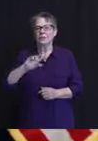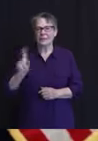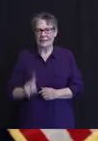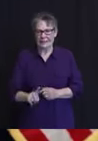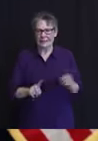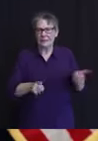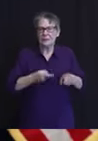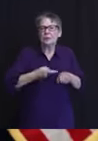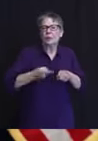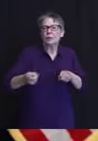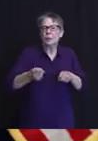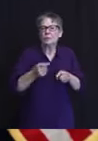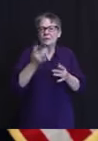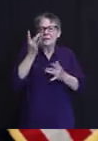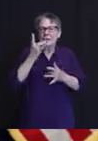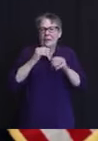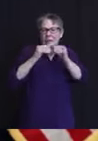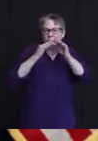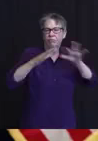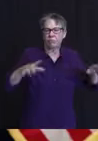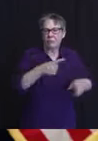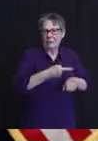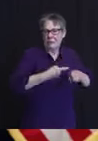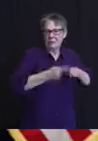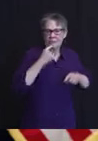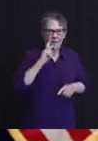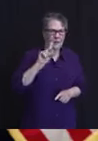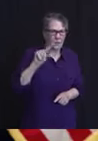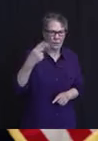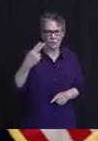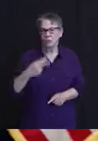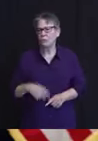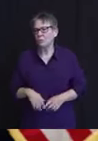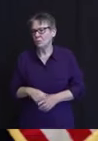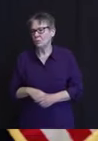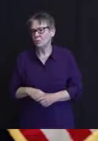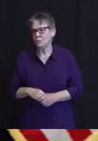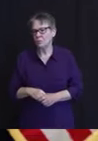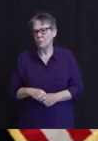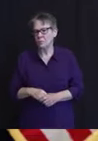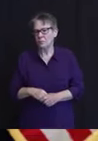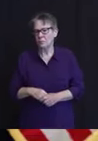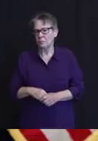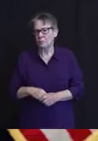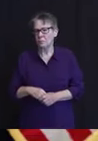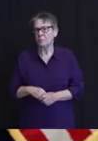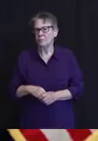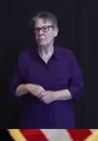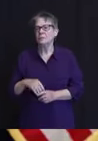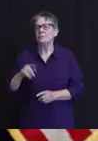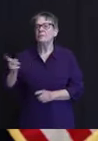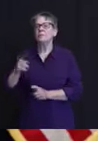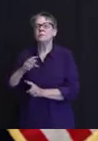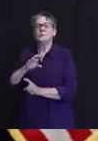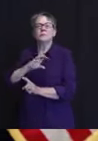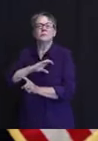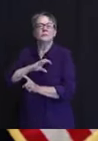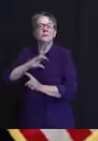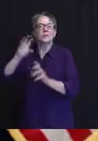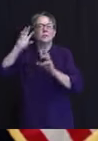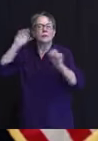Pat Callahan. Director of the Office of Homeland Security and Preparedness, Jared Maples, is with us. Deputy Counsel Paramel Garg to answer